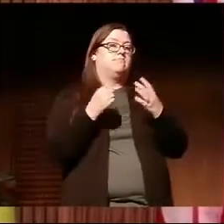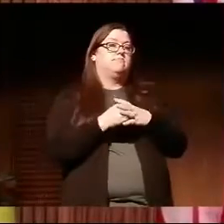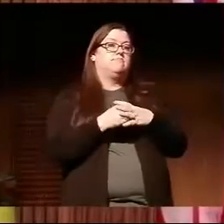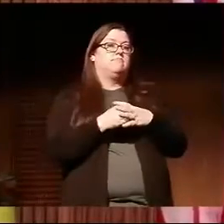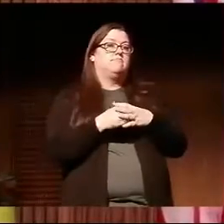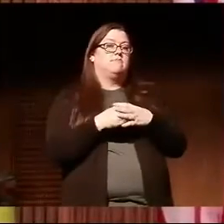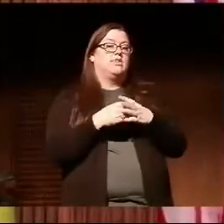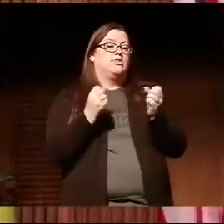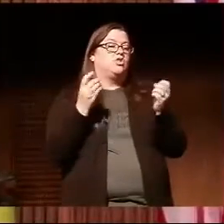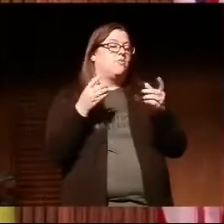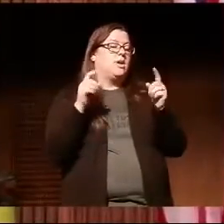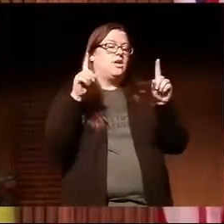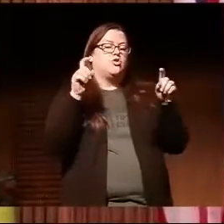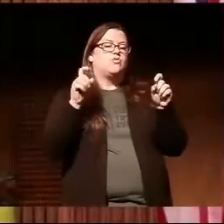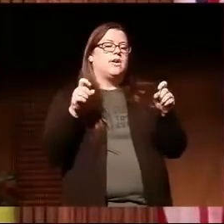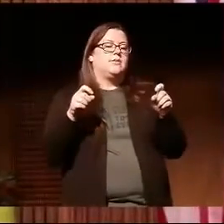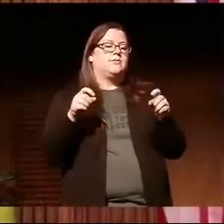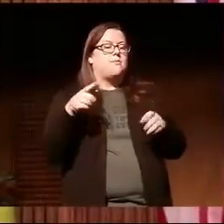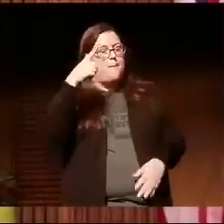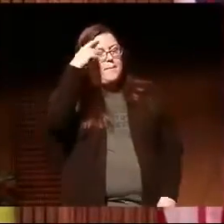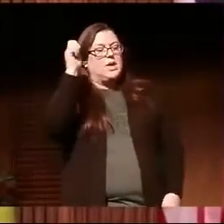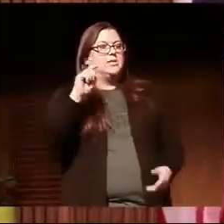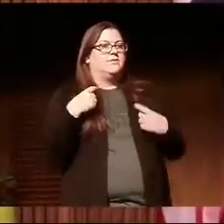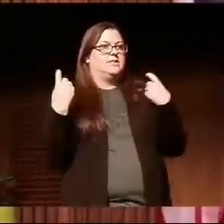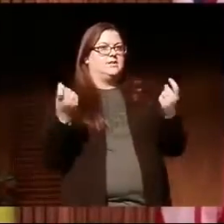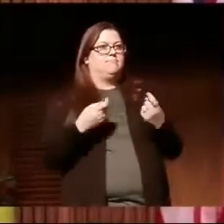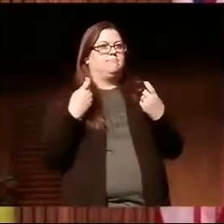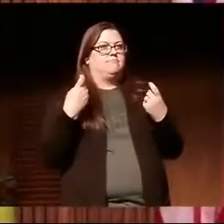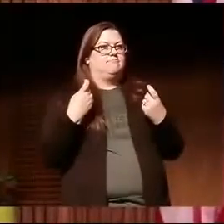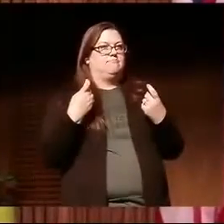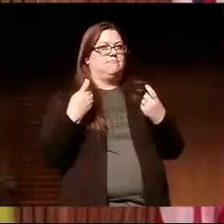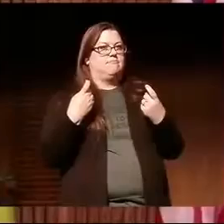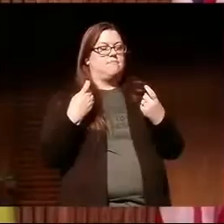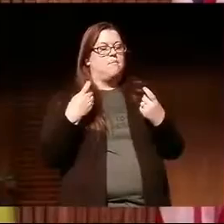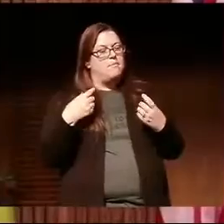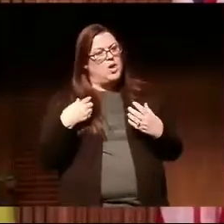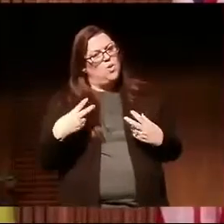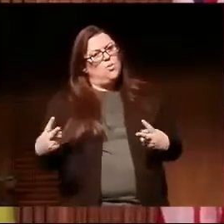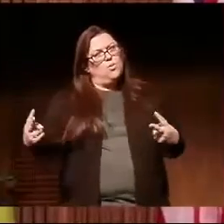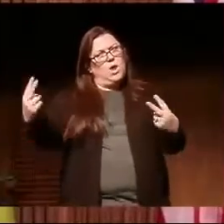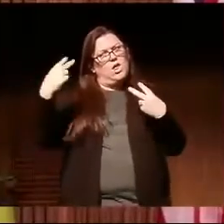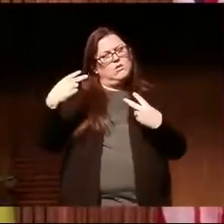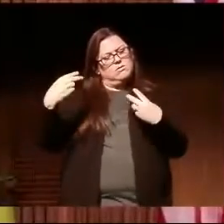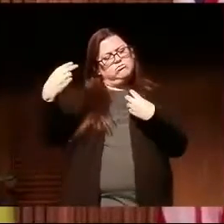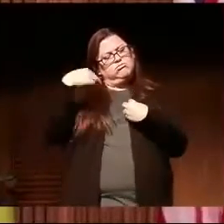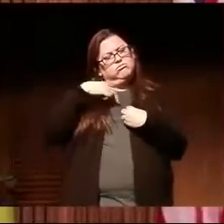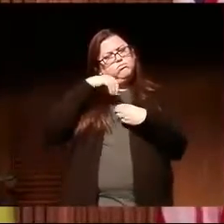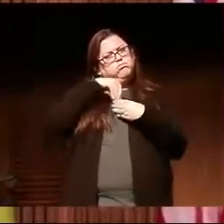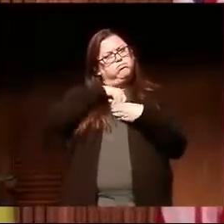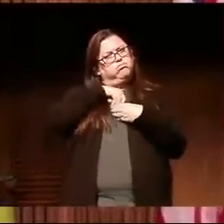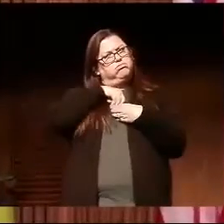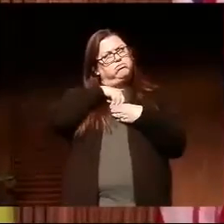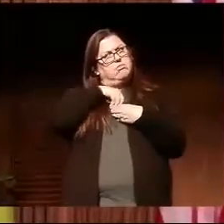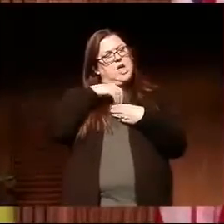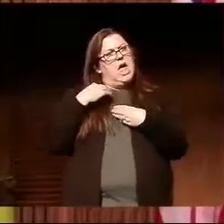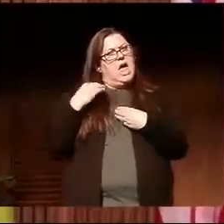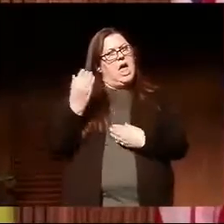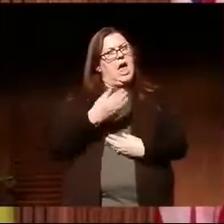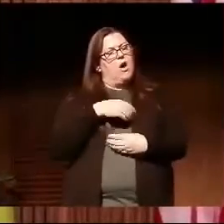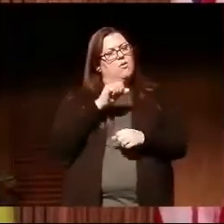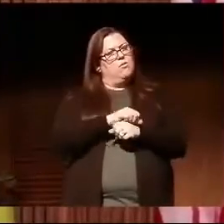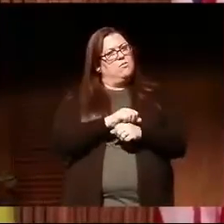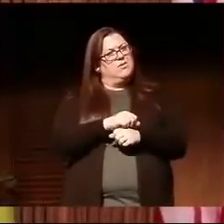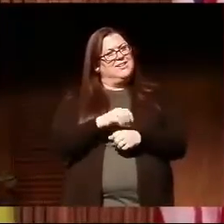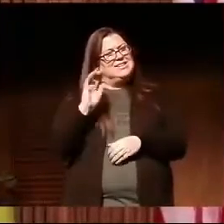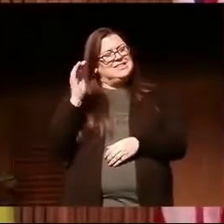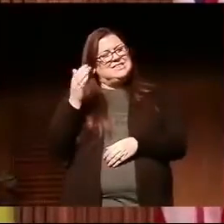So many trials due to sin. And then we turn inward and we see our work, and so often it seems so small,